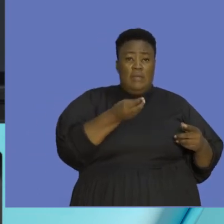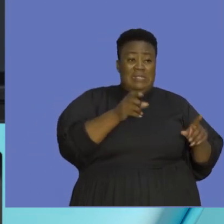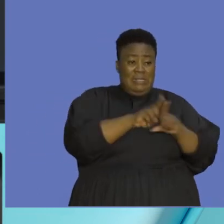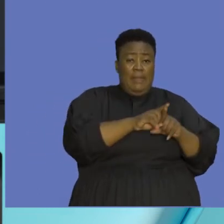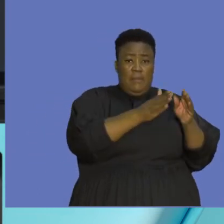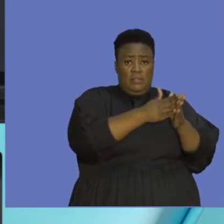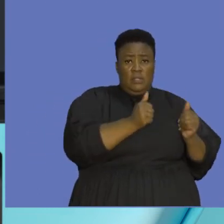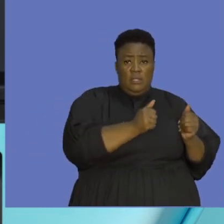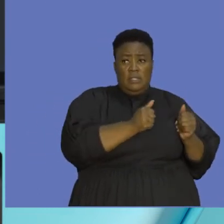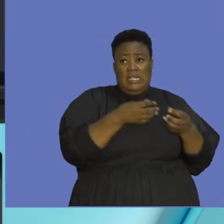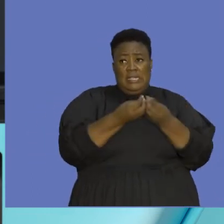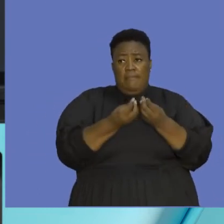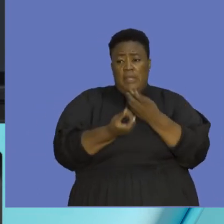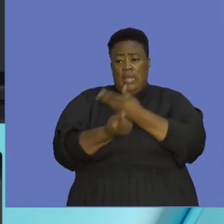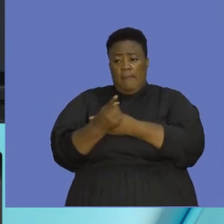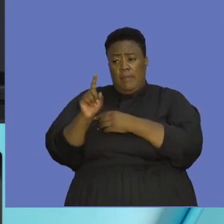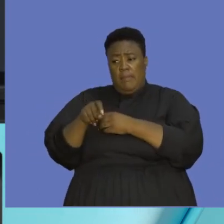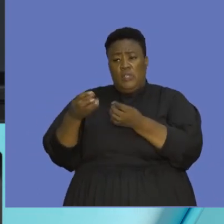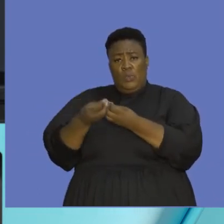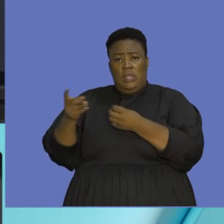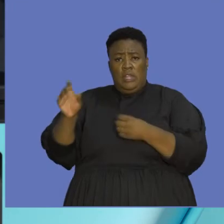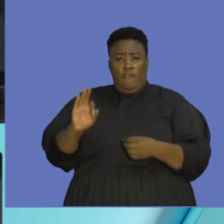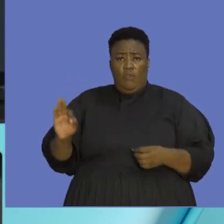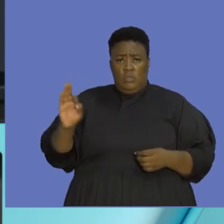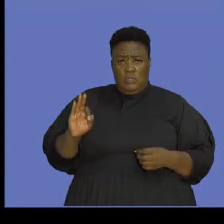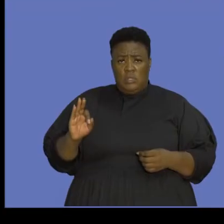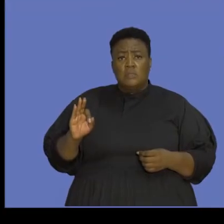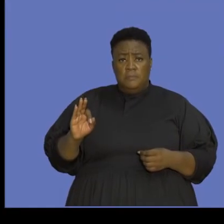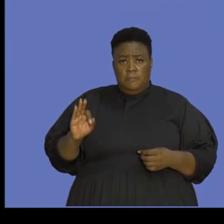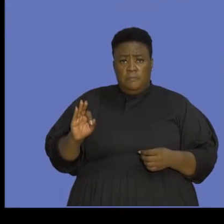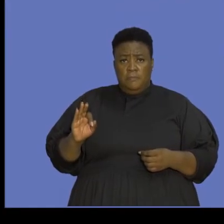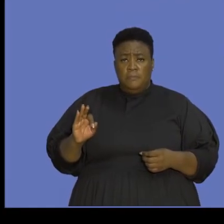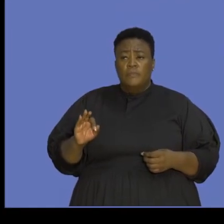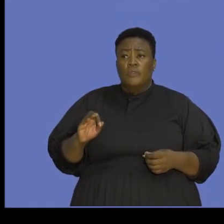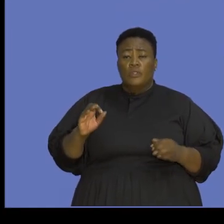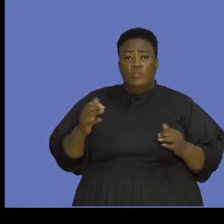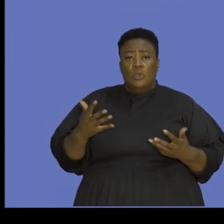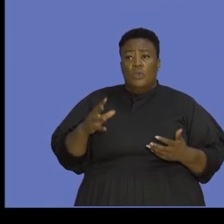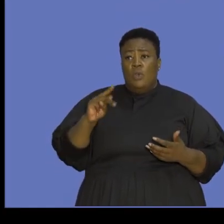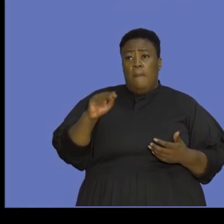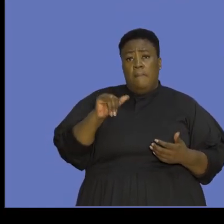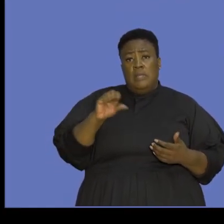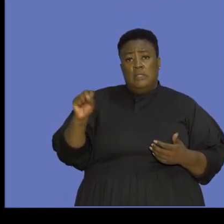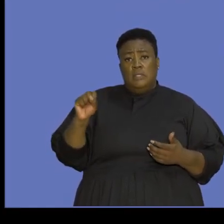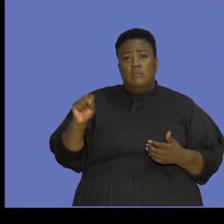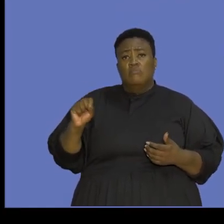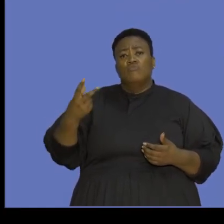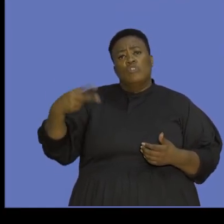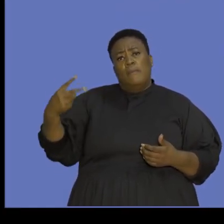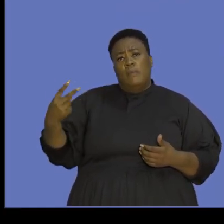same acceleration, something needs to happen with the force, okay? So the mass